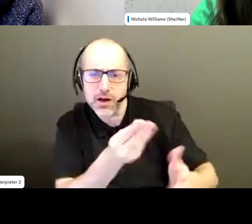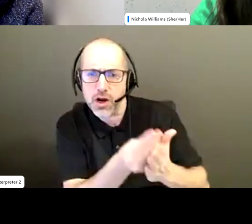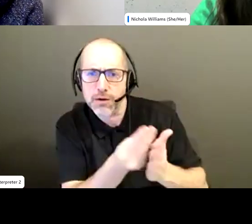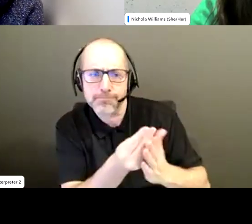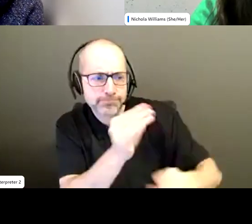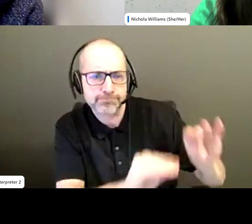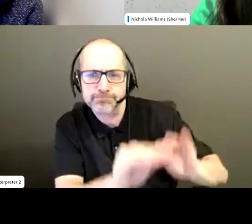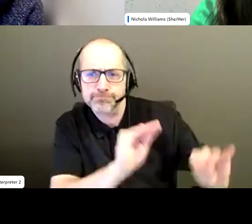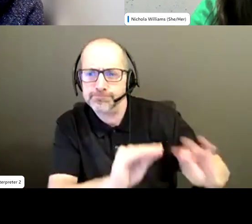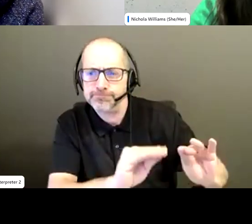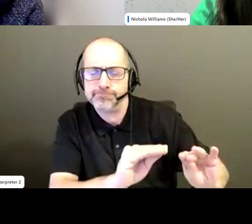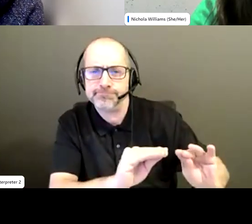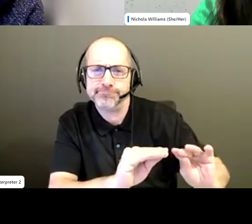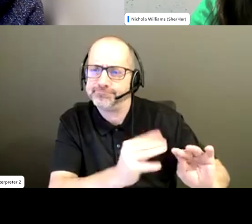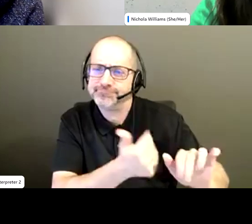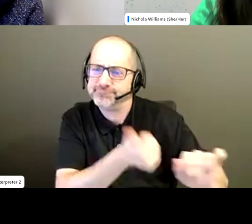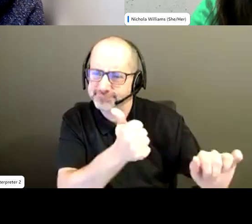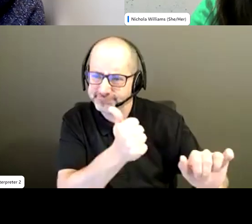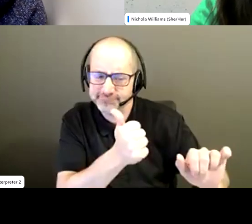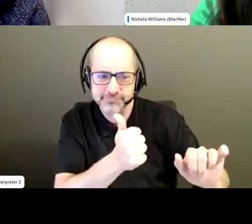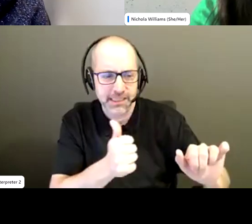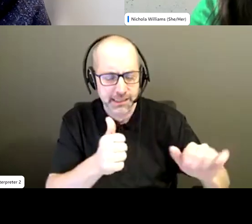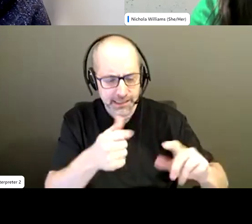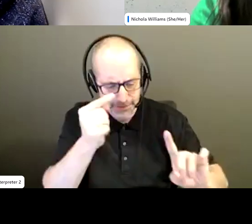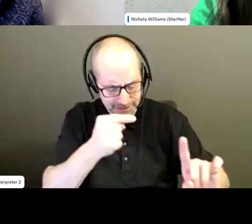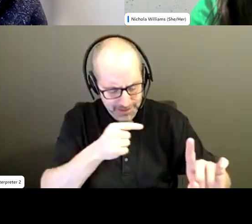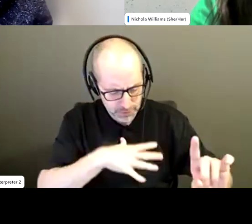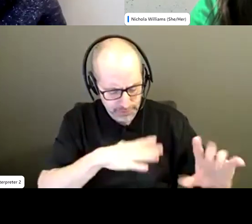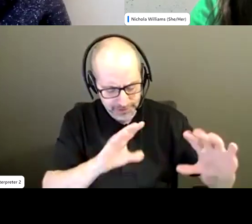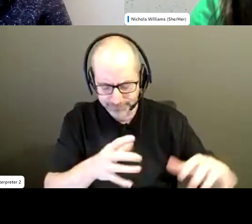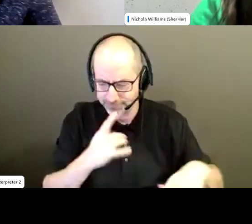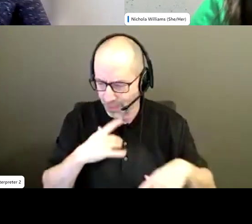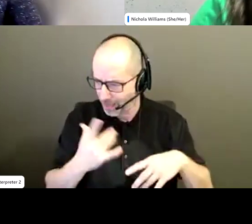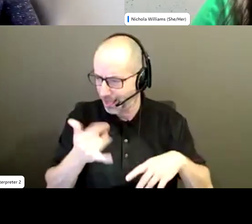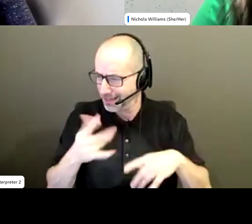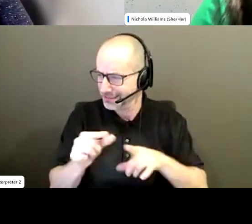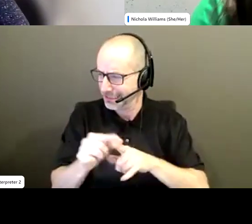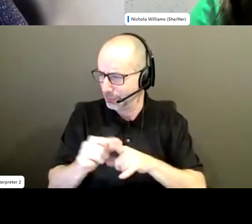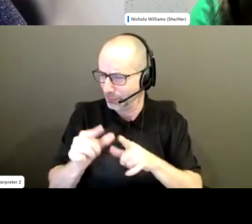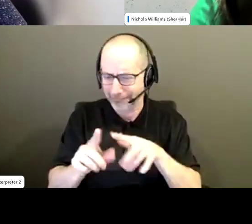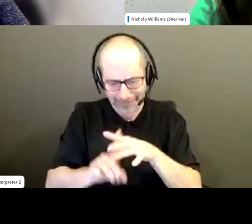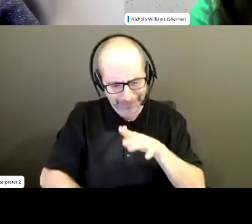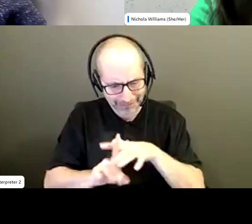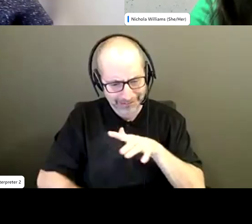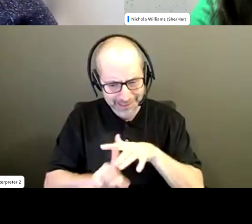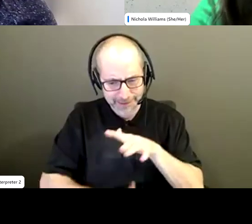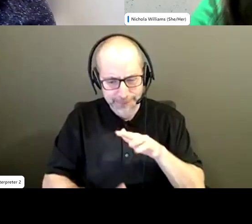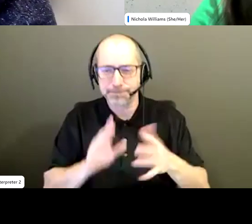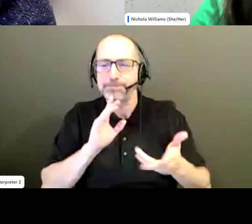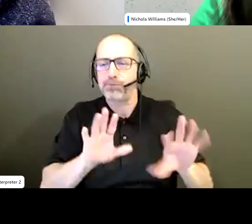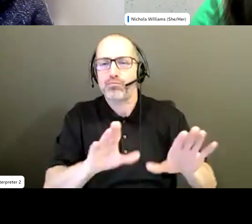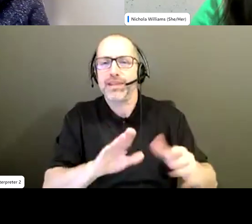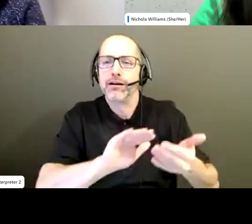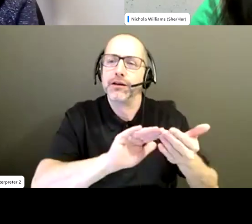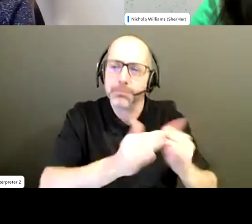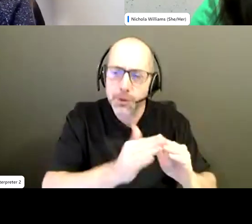oh my God, I'm losing my Community-based. vocabulary just when I need it. community-based From social community services. in the community-based